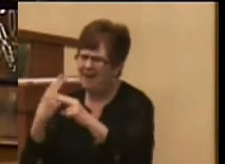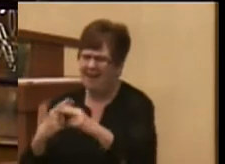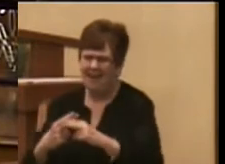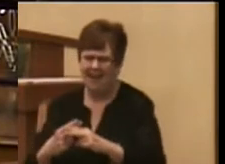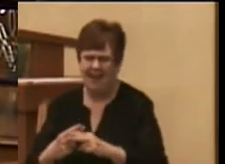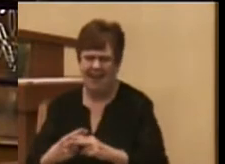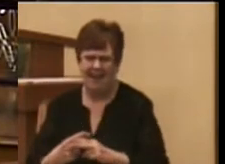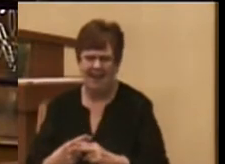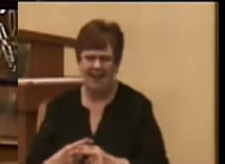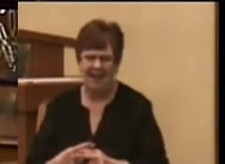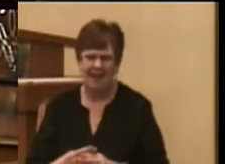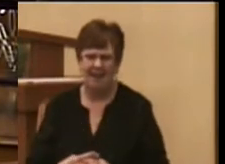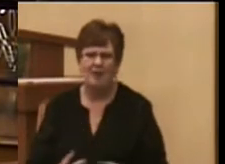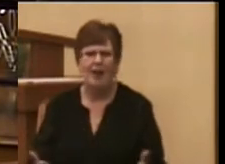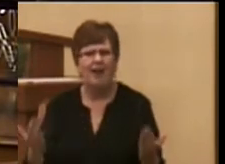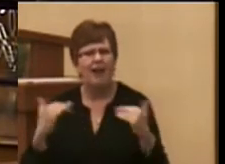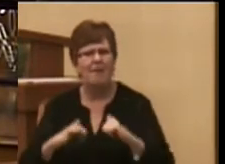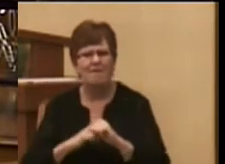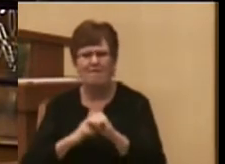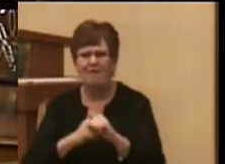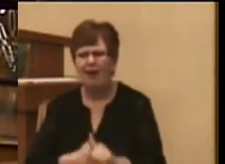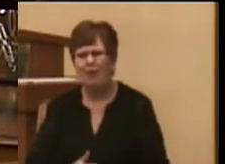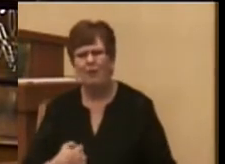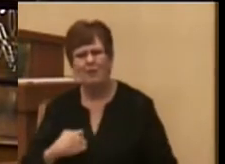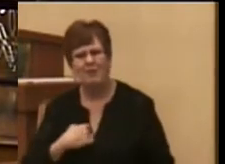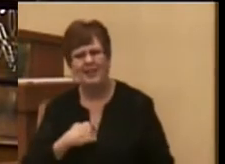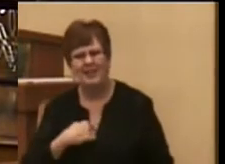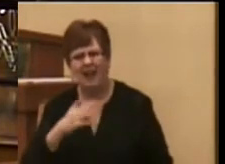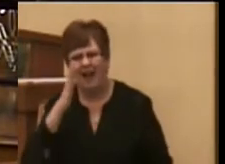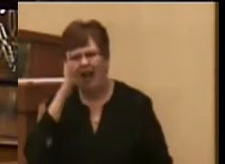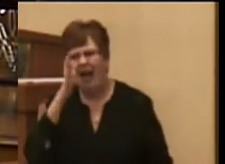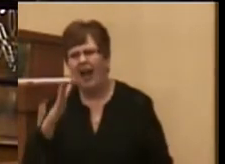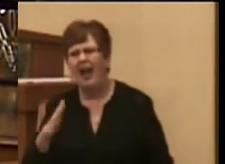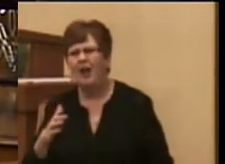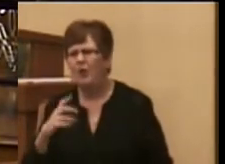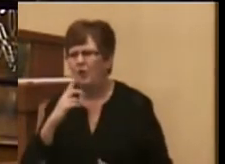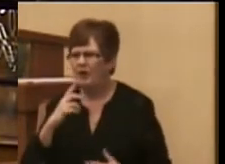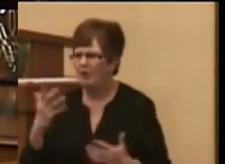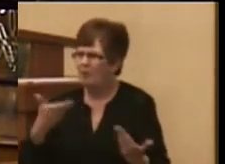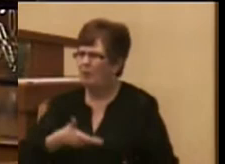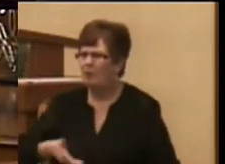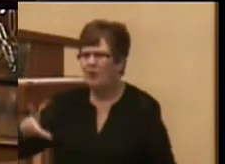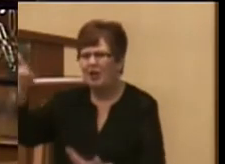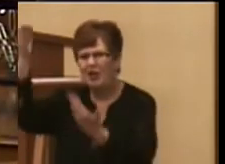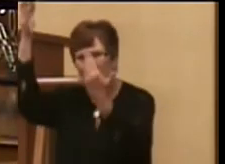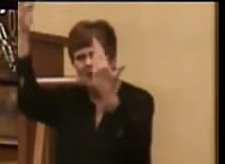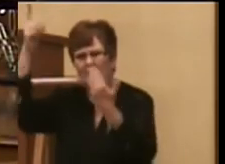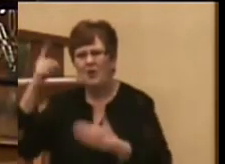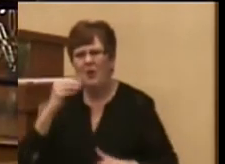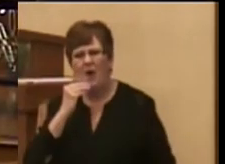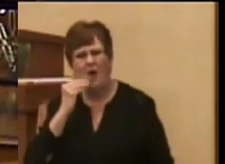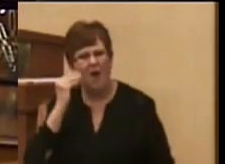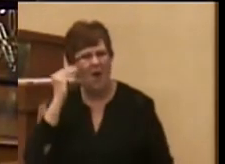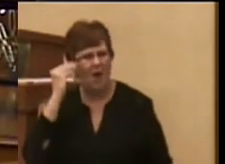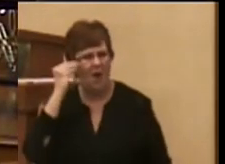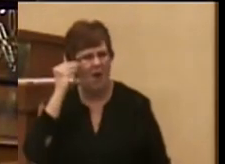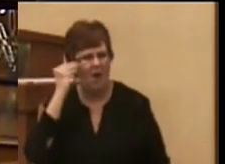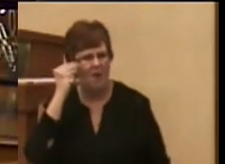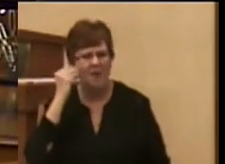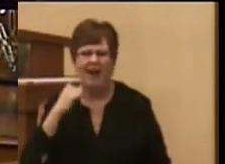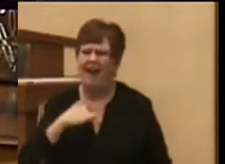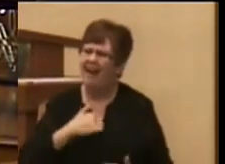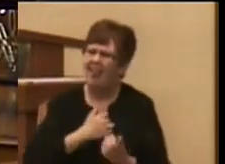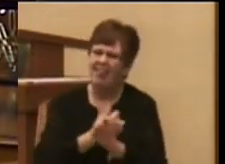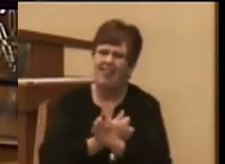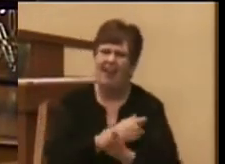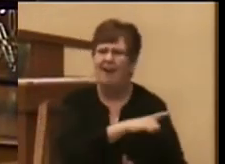name. Come and follow me, I will bring you home. I love